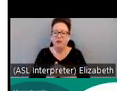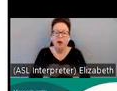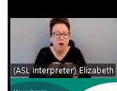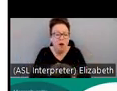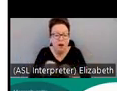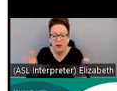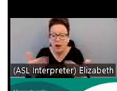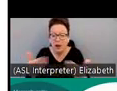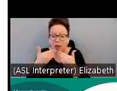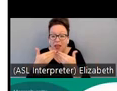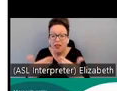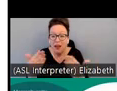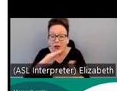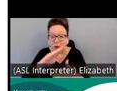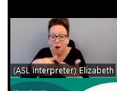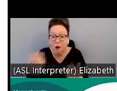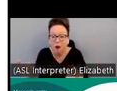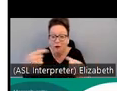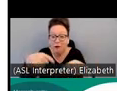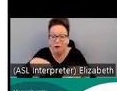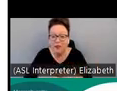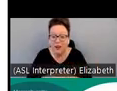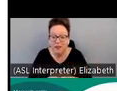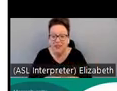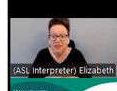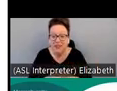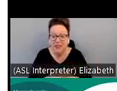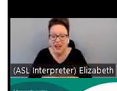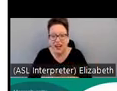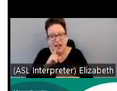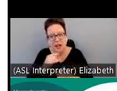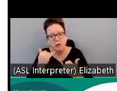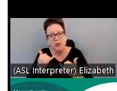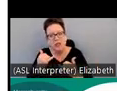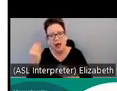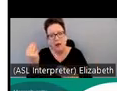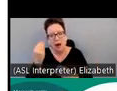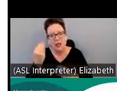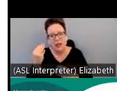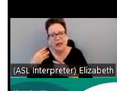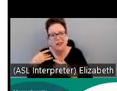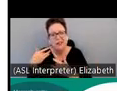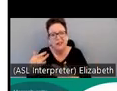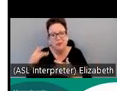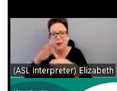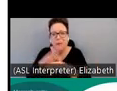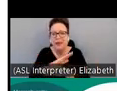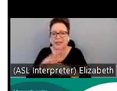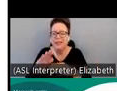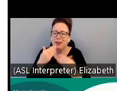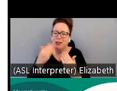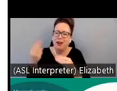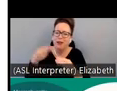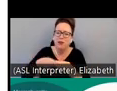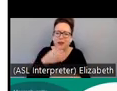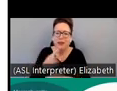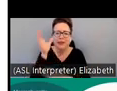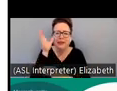for coming during probably what was the end of a busy Monday to hear about NextGen Careers.